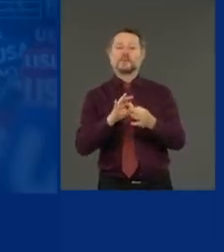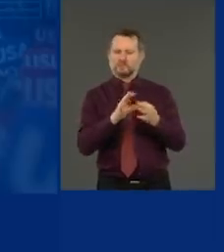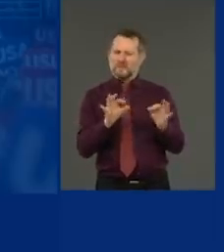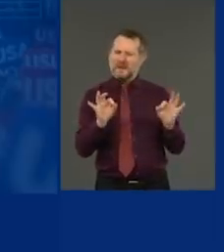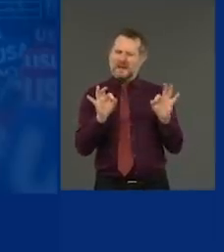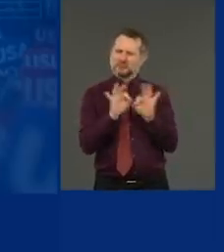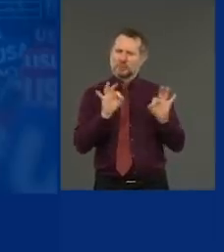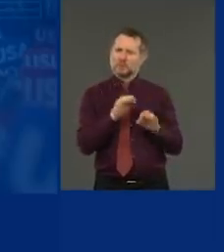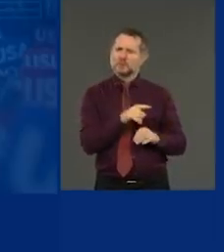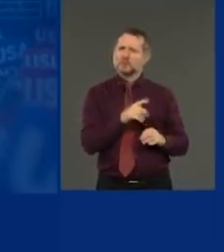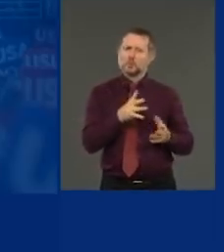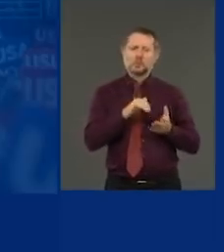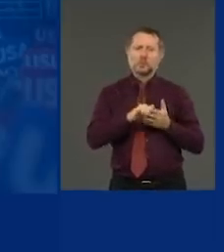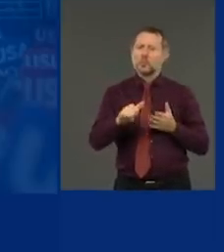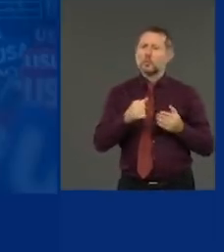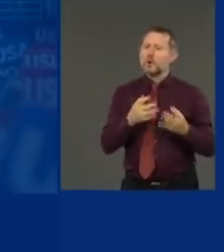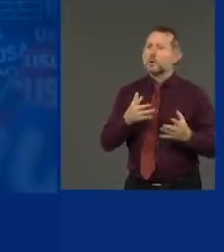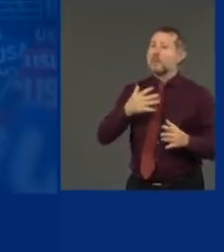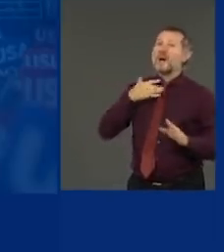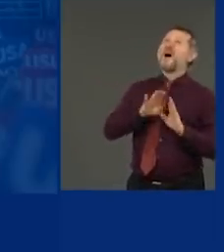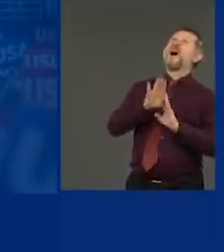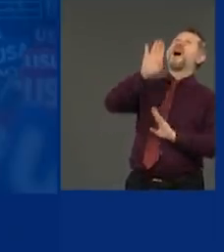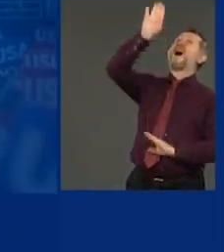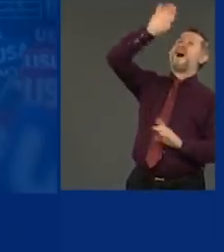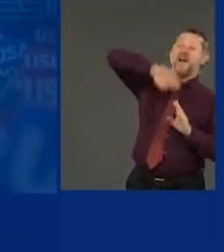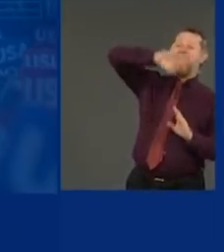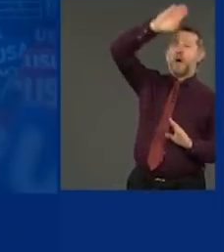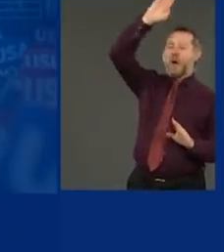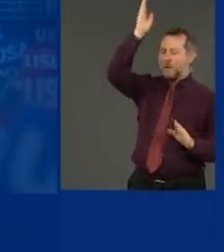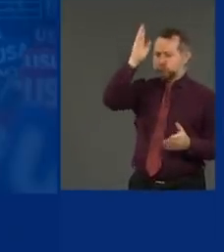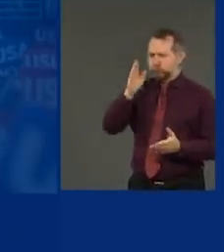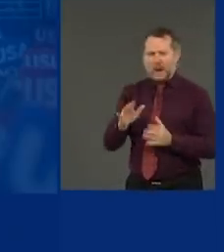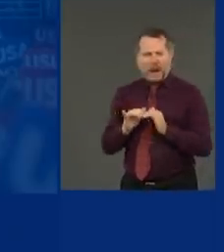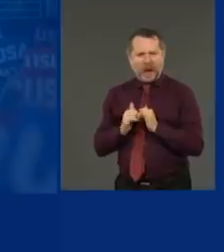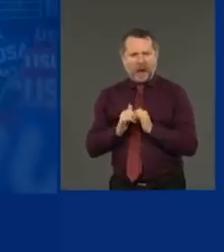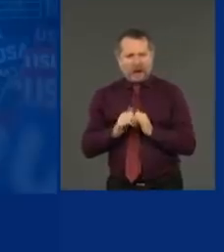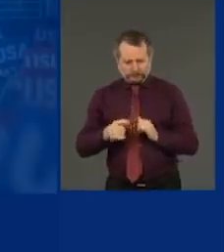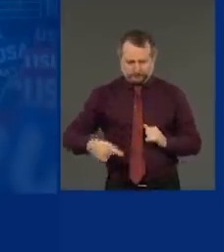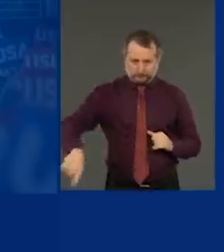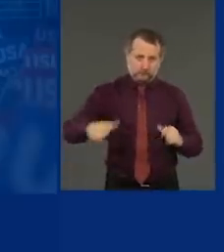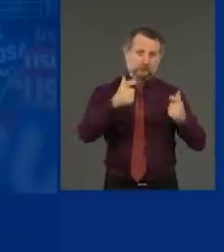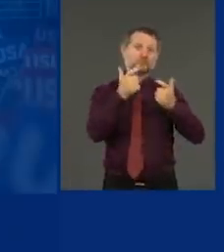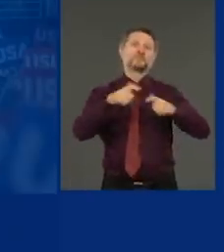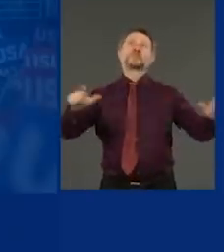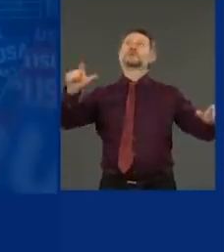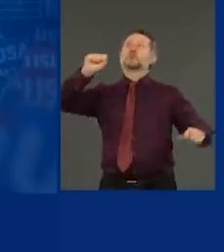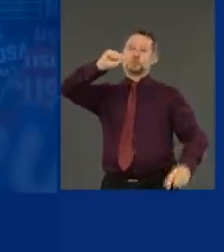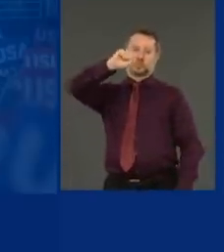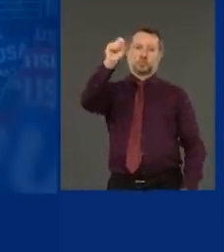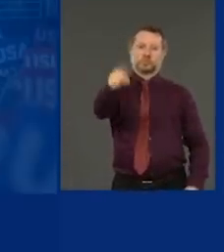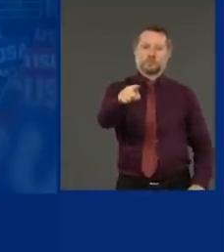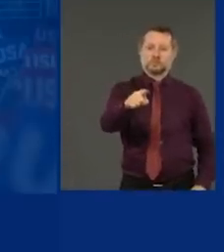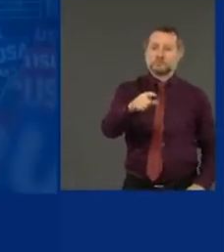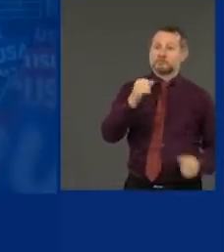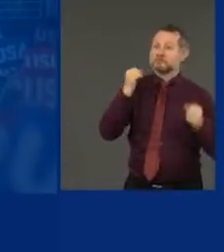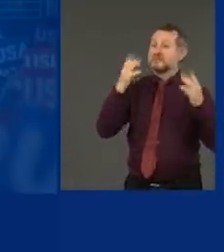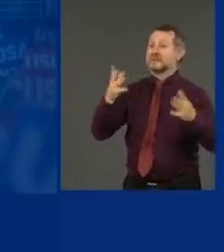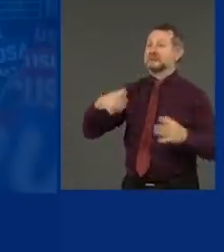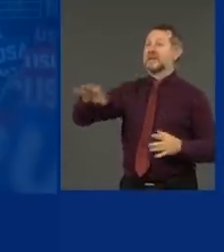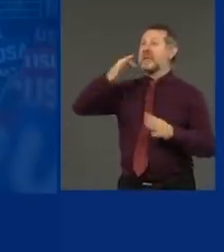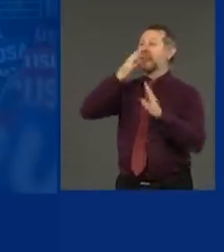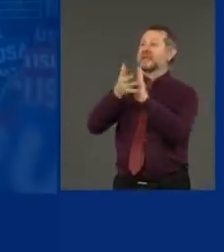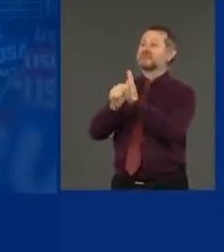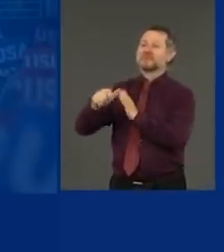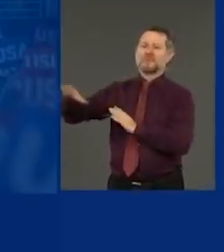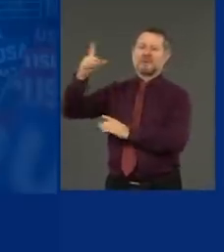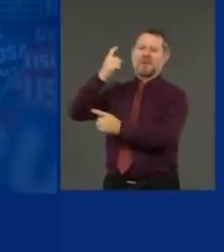How did New Yorkers bend the curve? That's the great question, right? It's what all the experts now ask me.